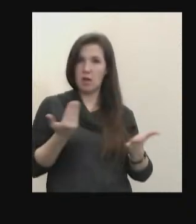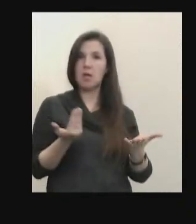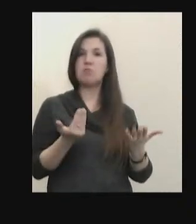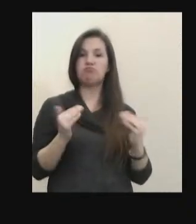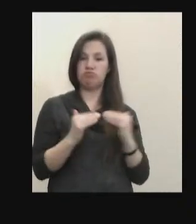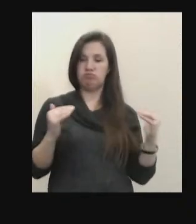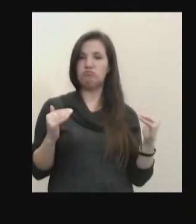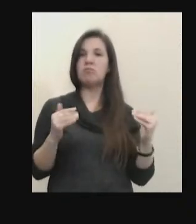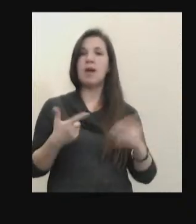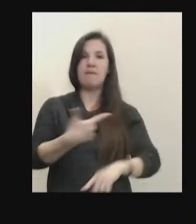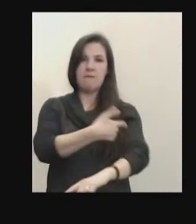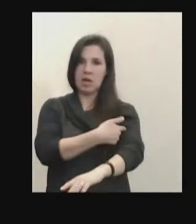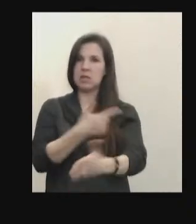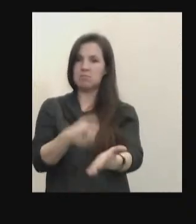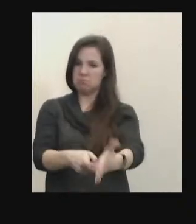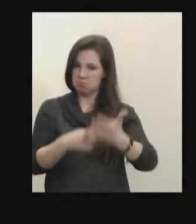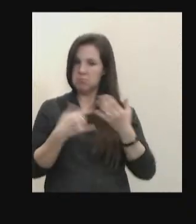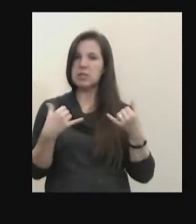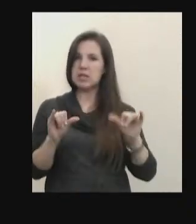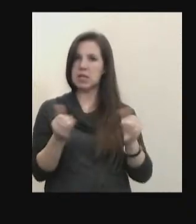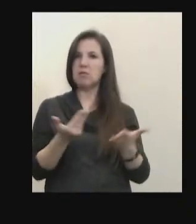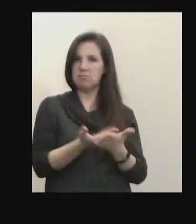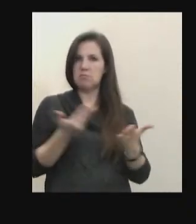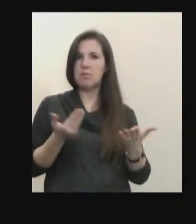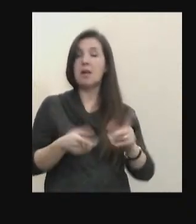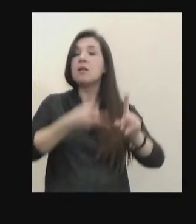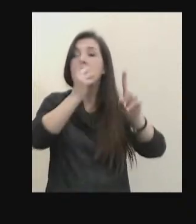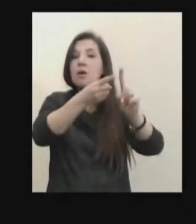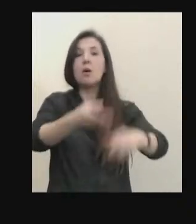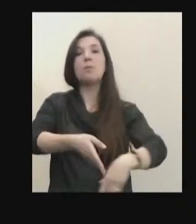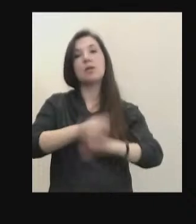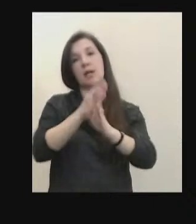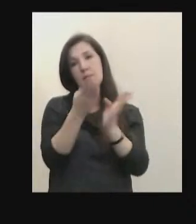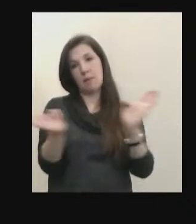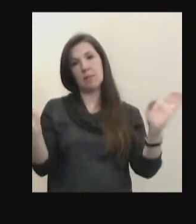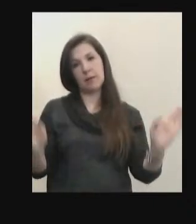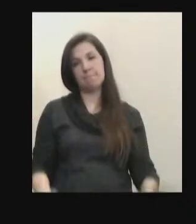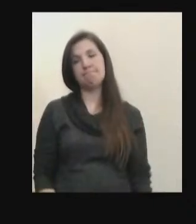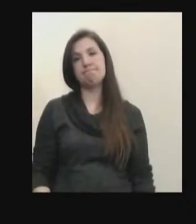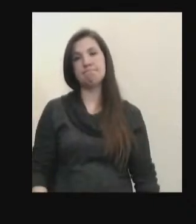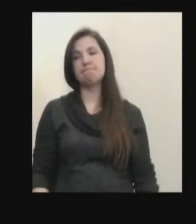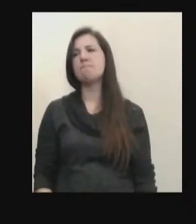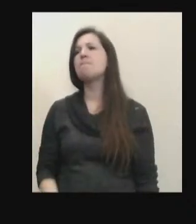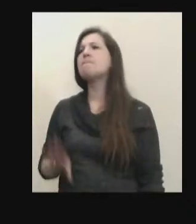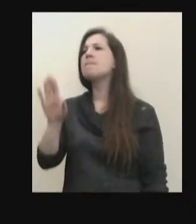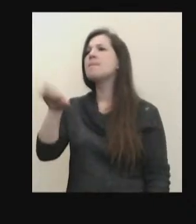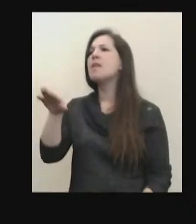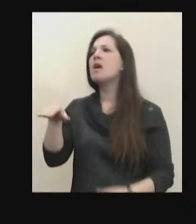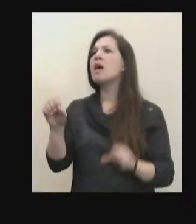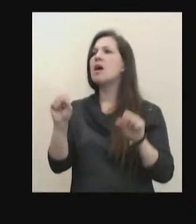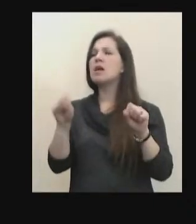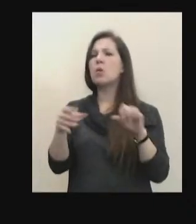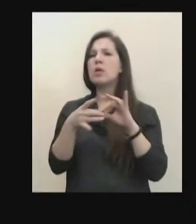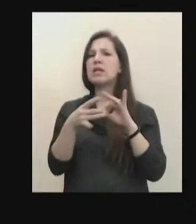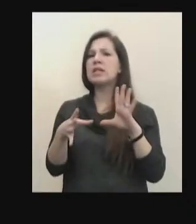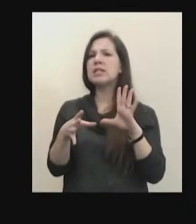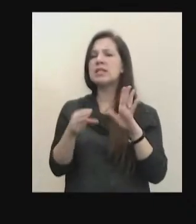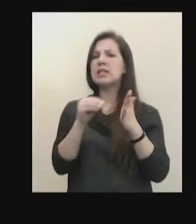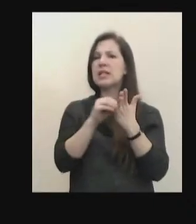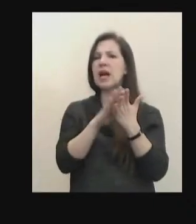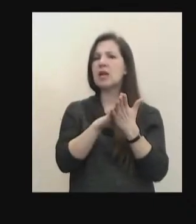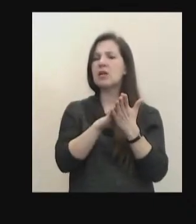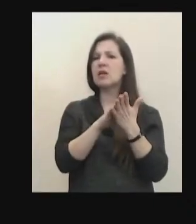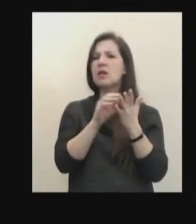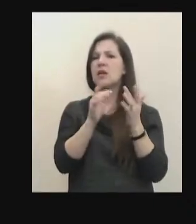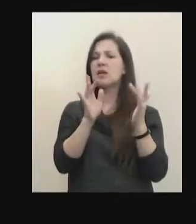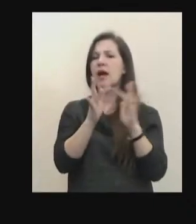valid, and we do it to protect the public. So can you release the contact tracing information so this is out in the